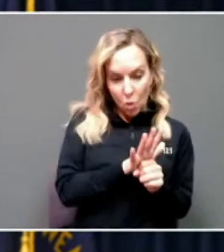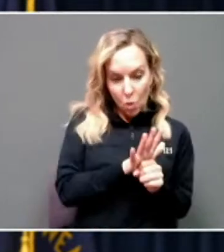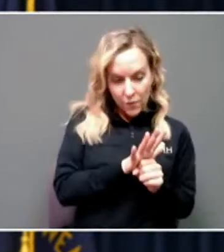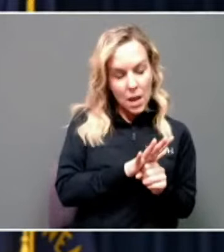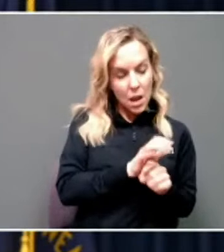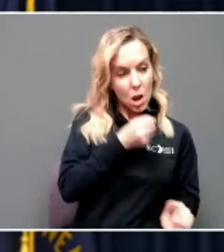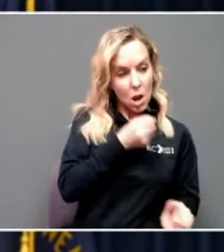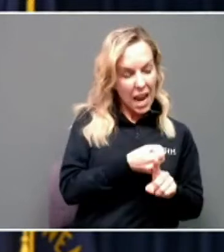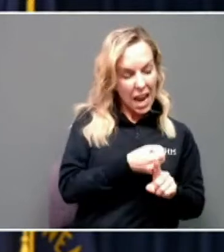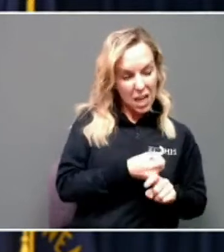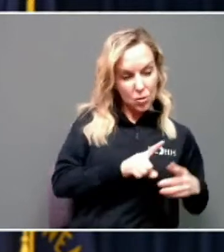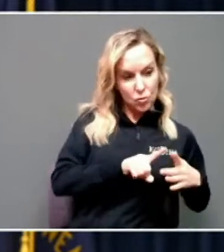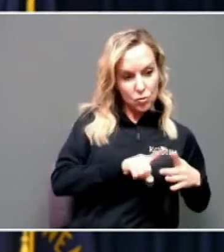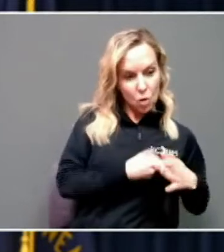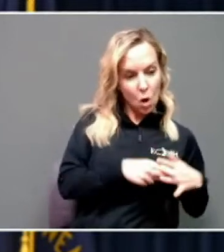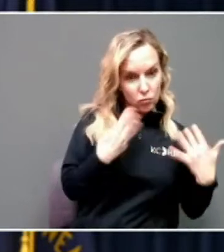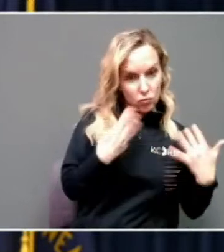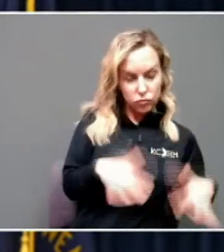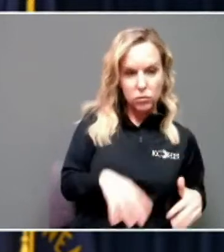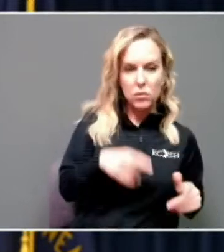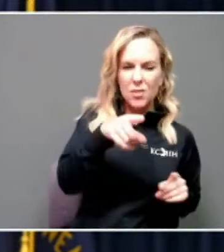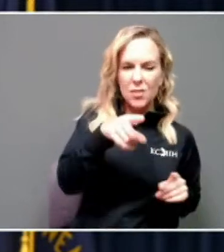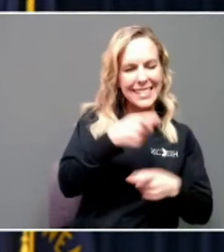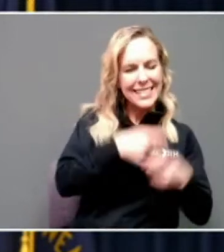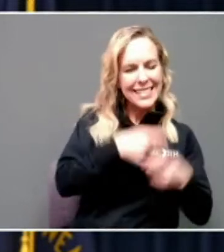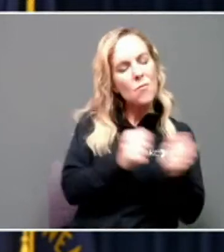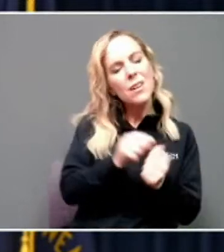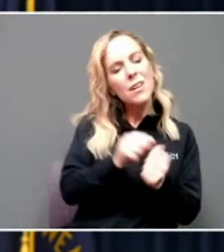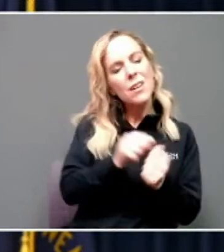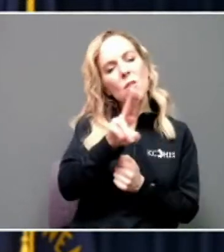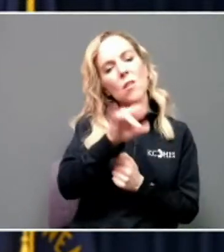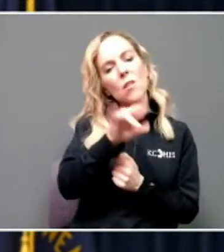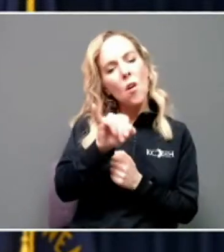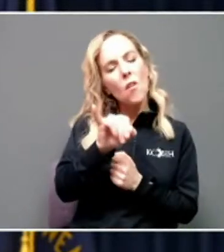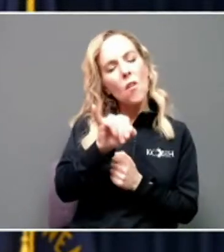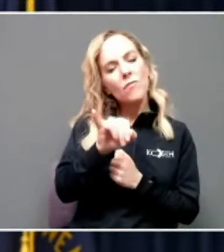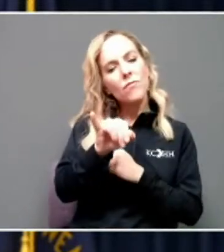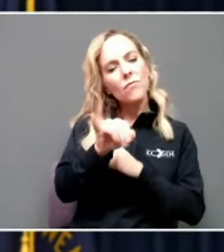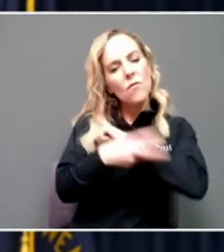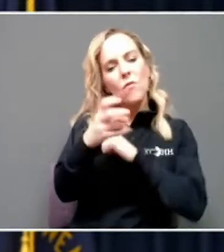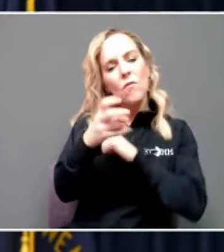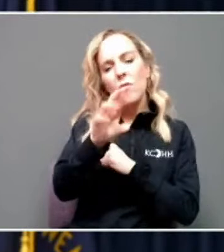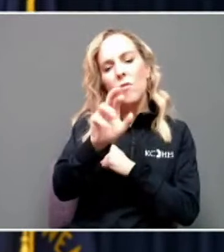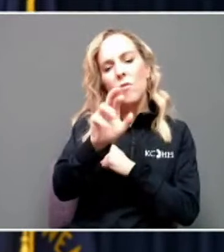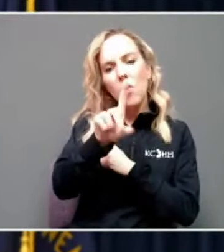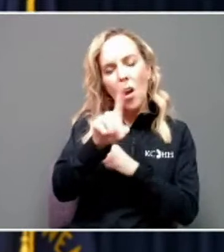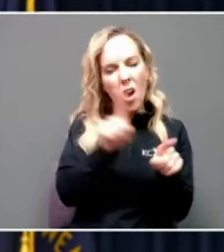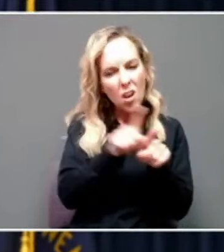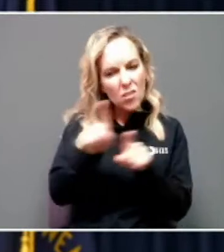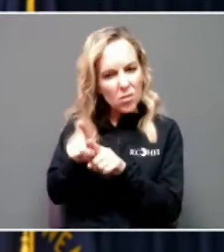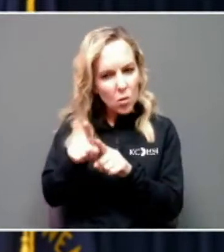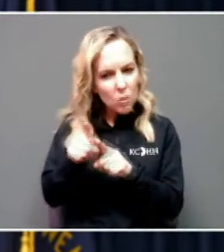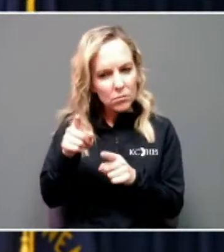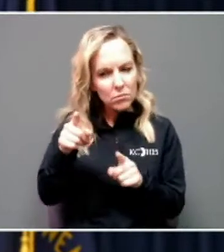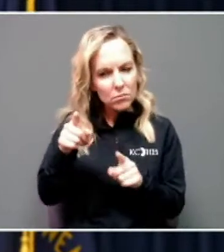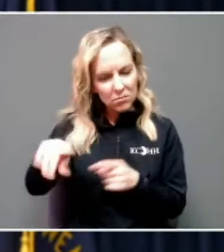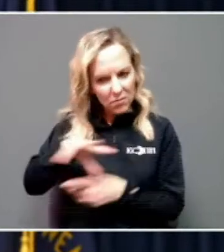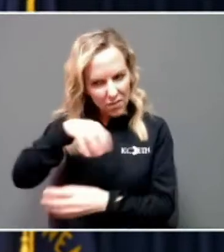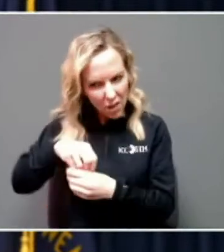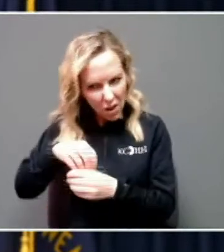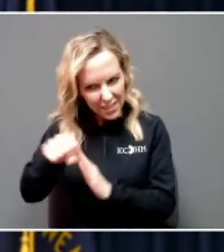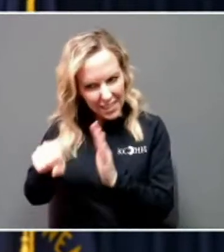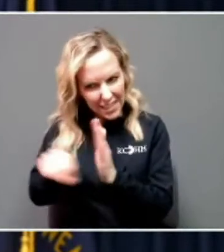that you had to deal with, there was also some involving state employees. Can you tell